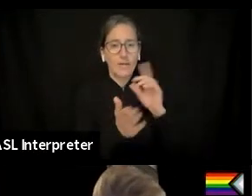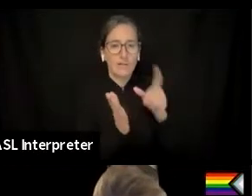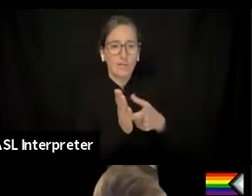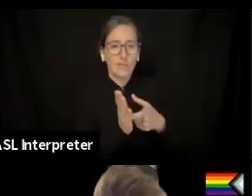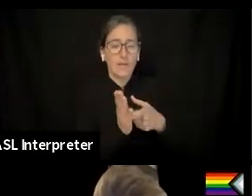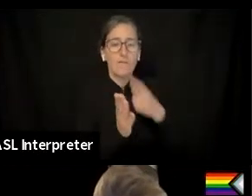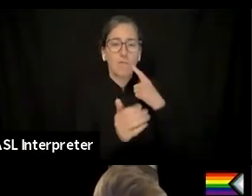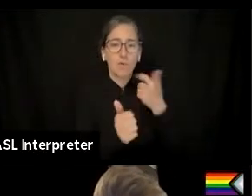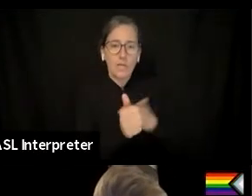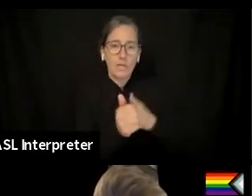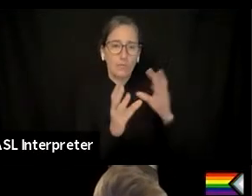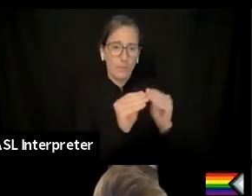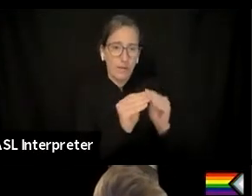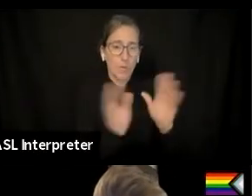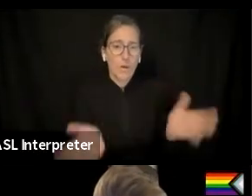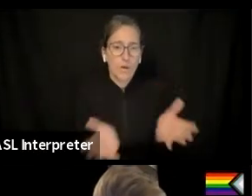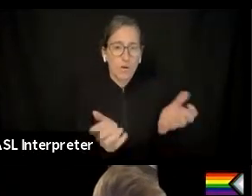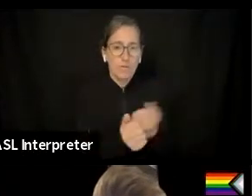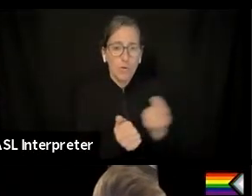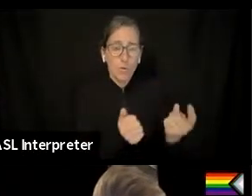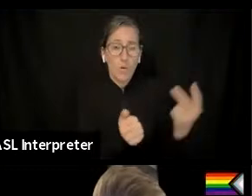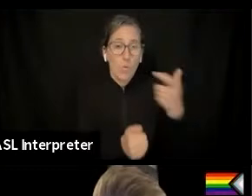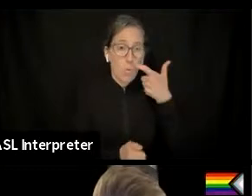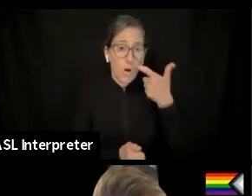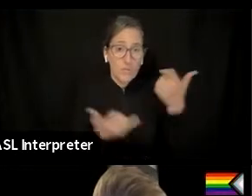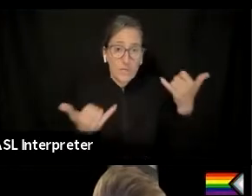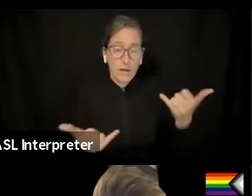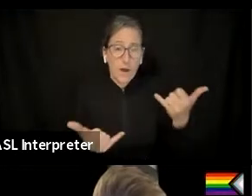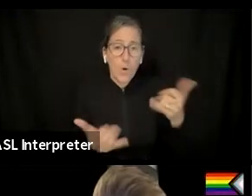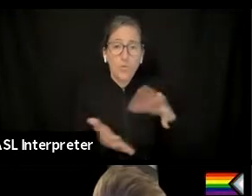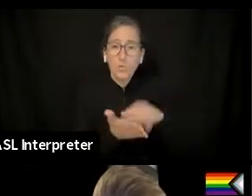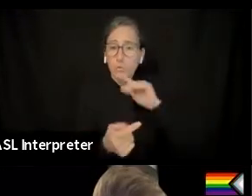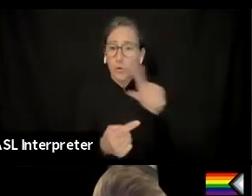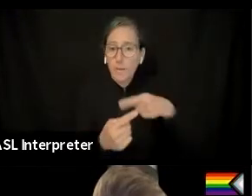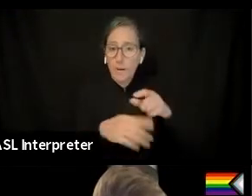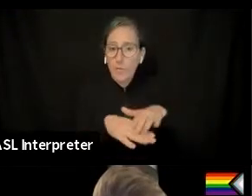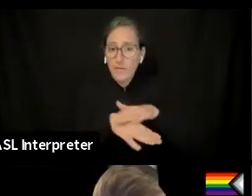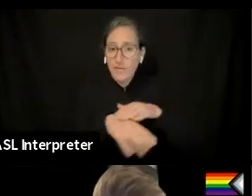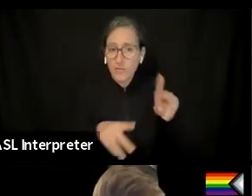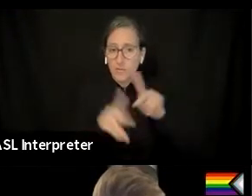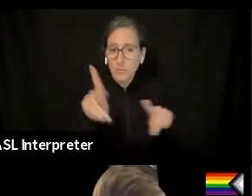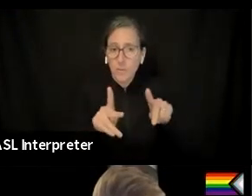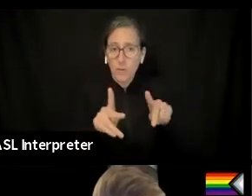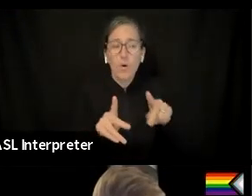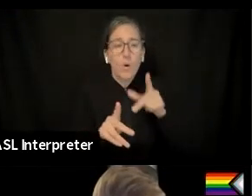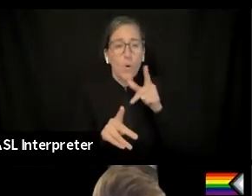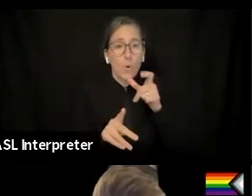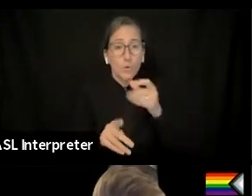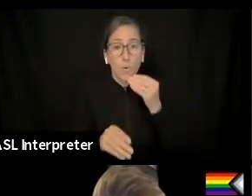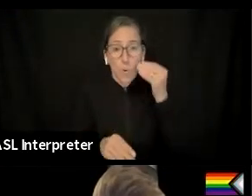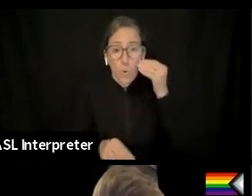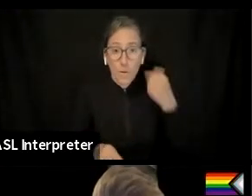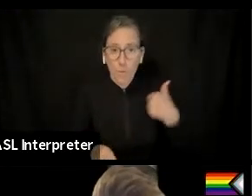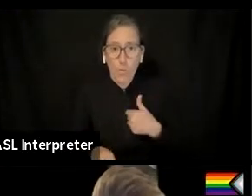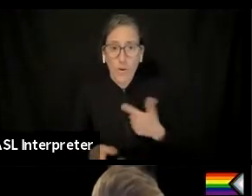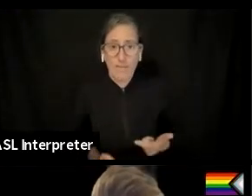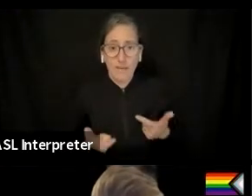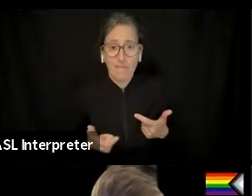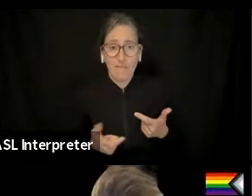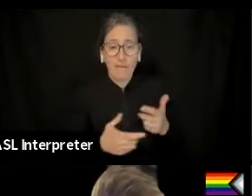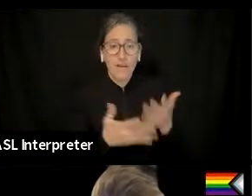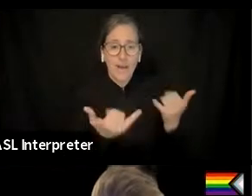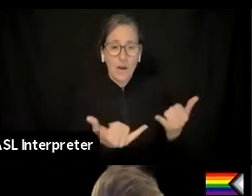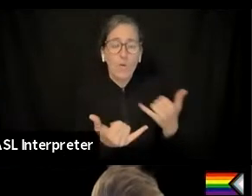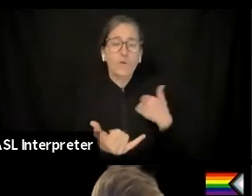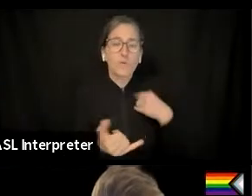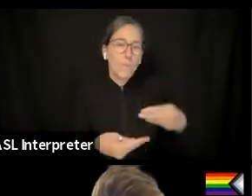everyone watching to learn about the Indigenous people whose homelands we occupy by finding your address on this map. We have an interactive map, and utilizing the